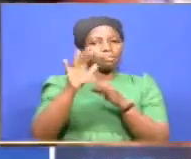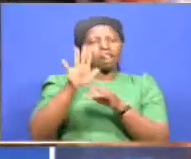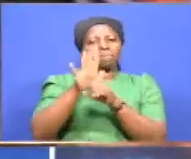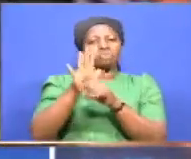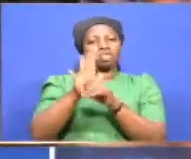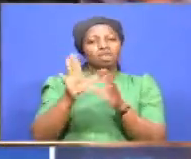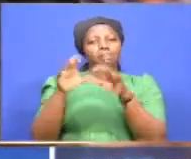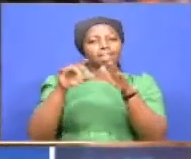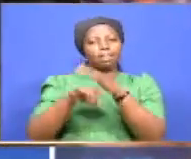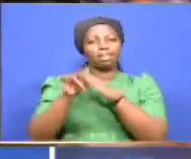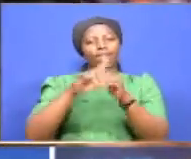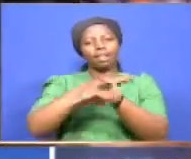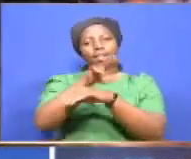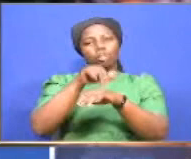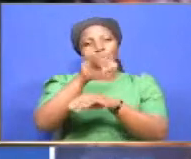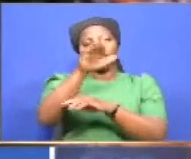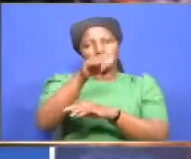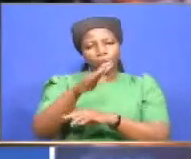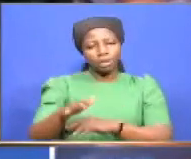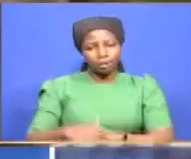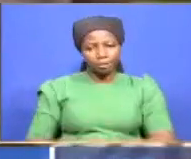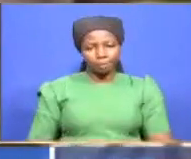Assembly.